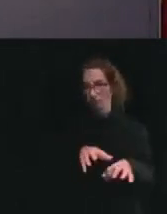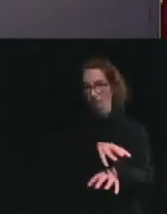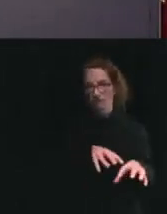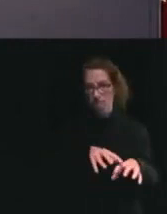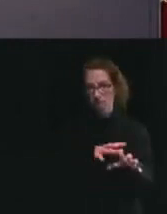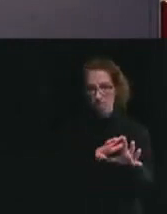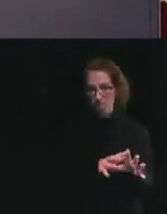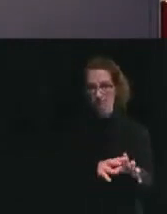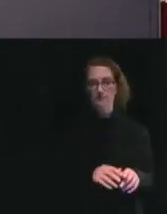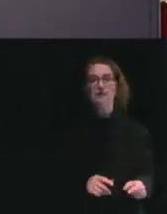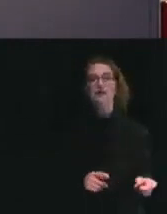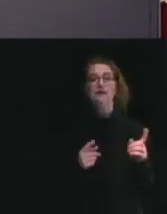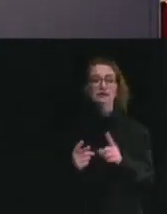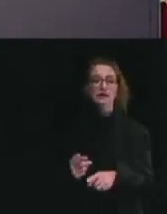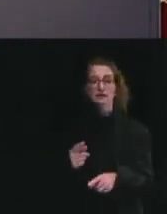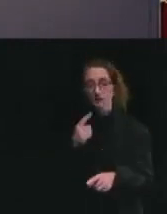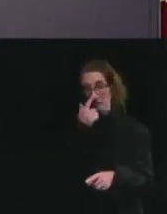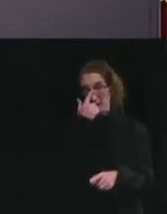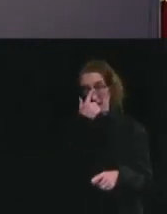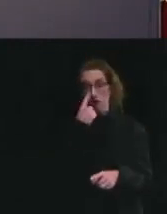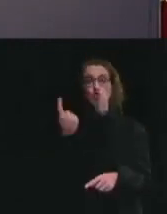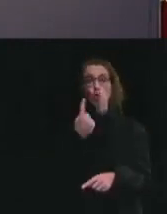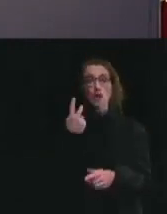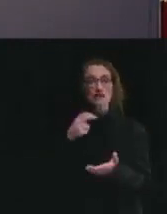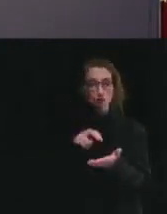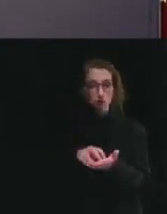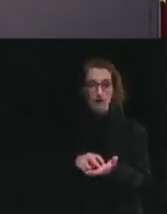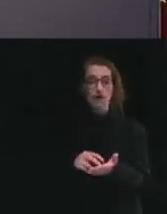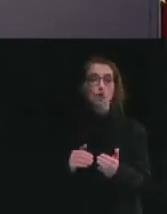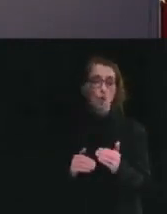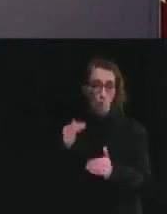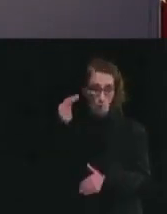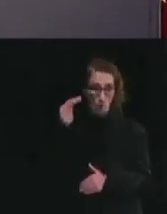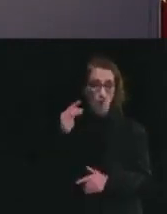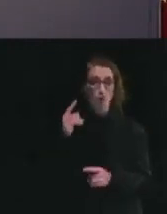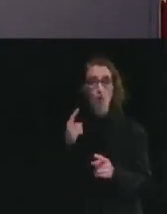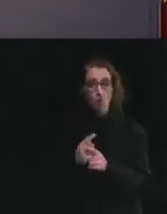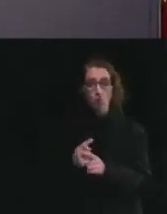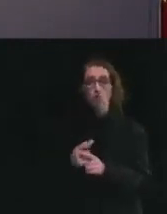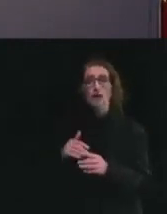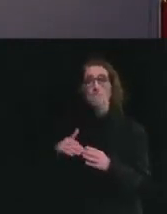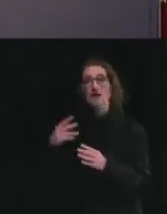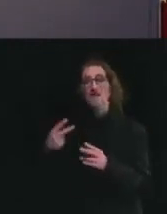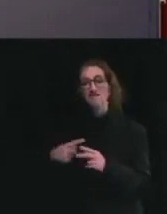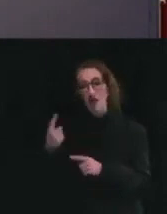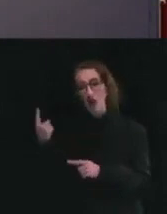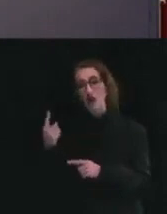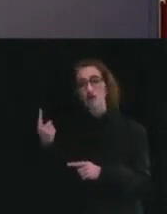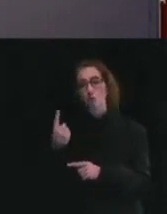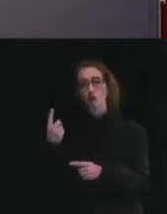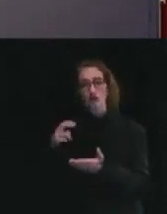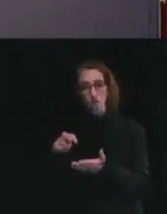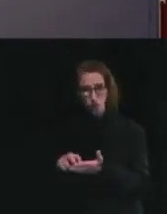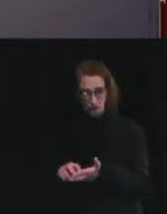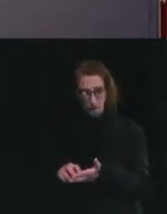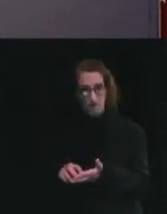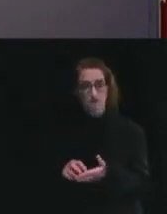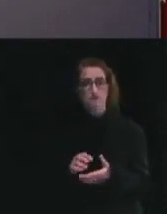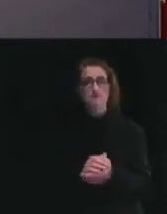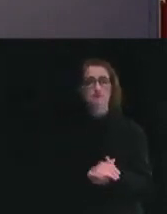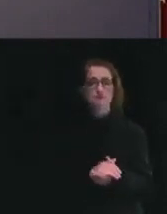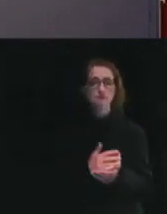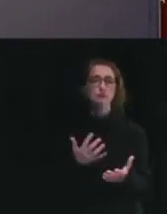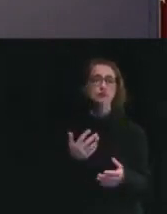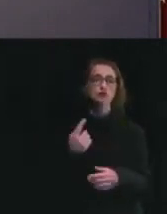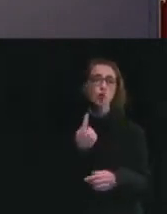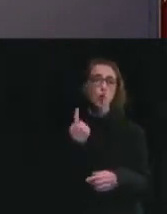We have a very large amount of freelancers and also a relatively high amount of people working in a few different fields